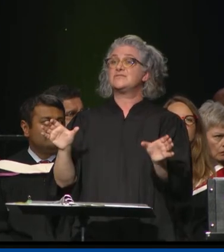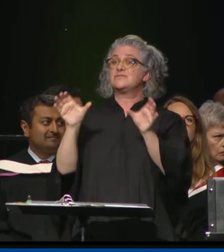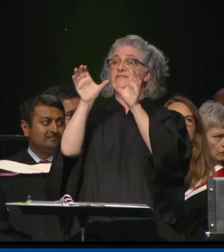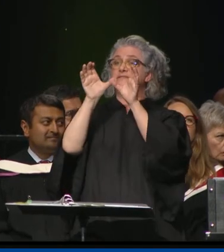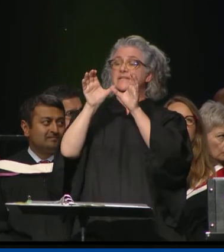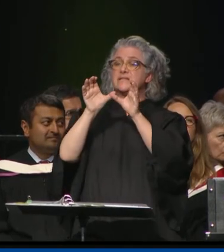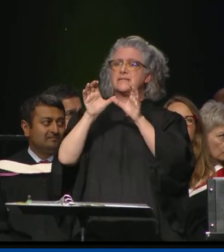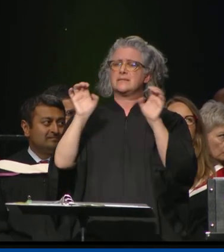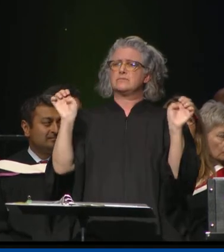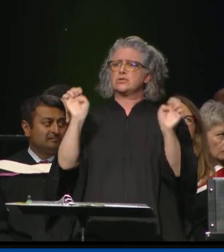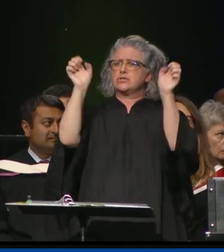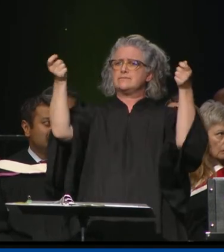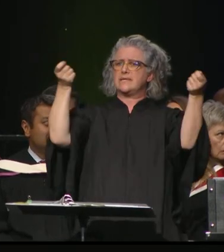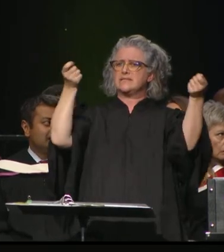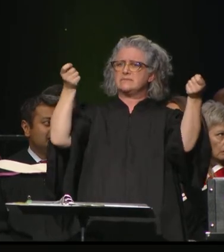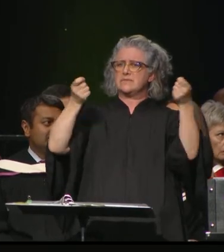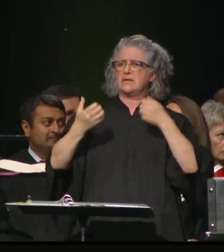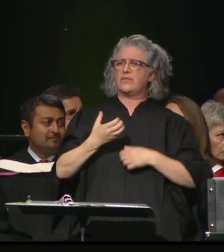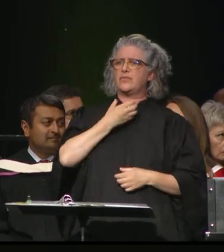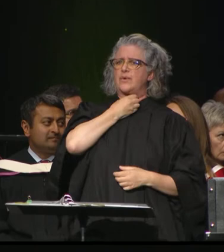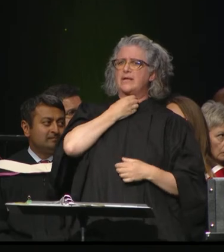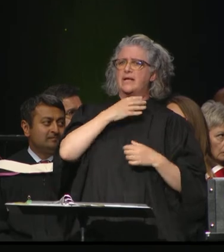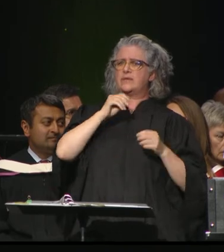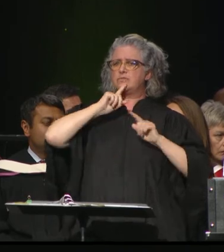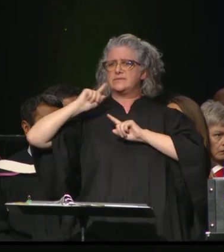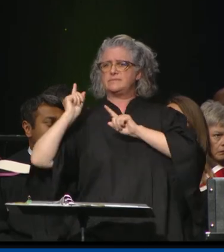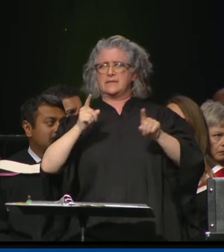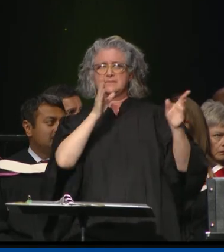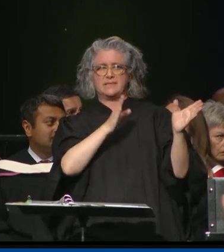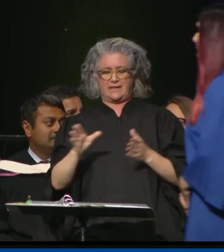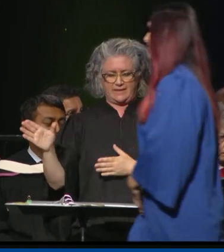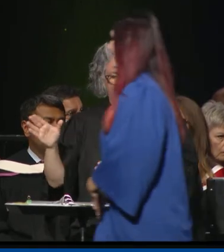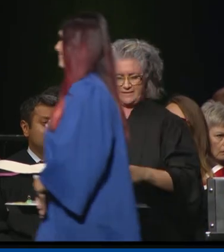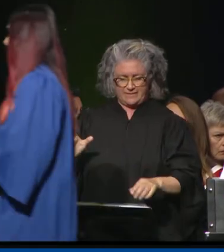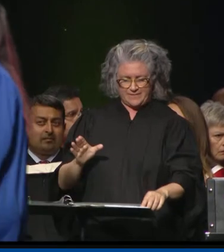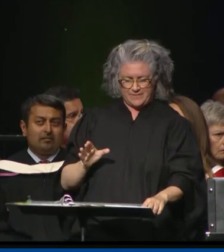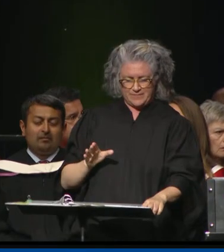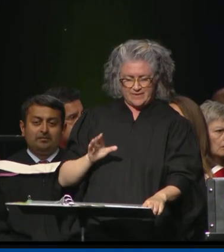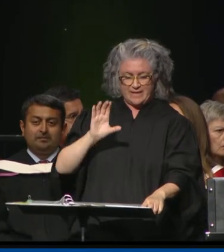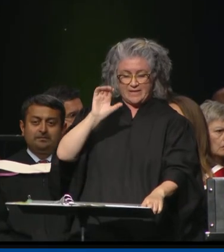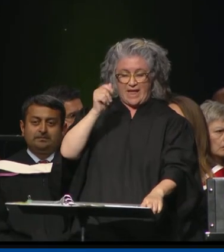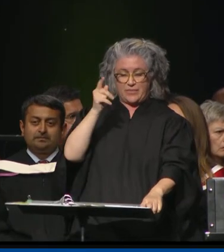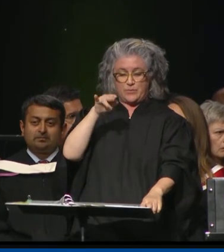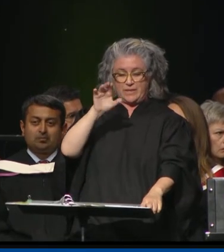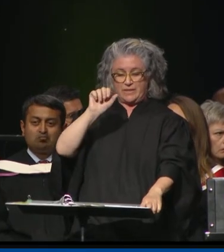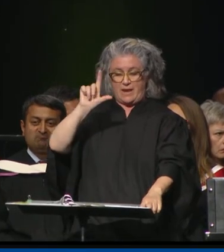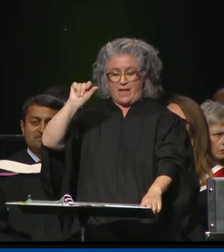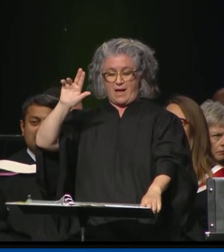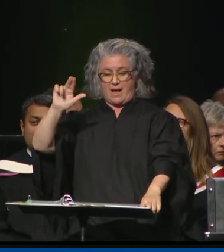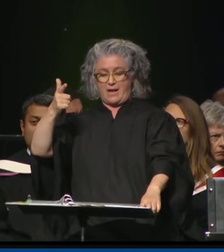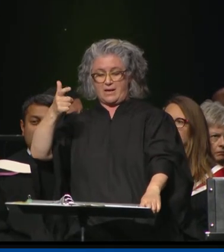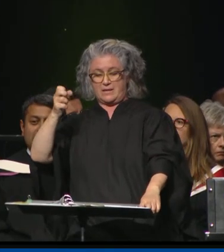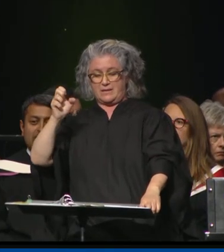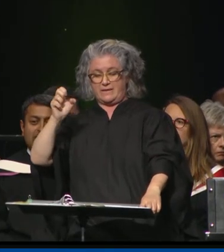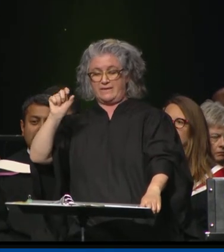Certificate in Emergency Management, Threat and Response Planning, Catherine Longevin.